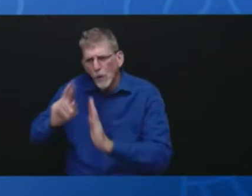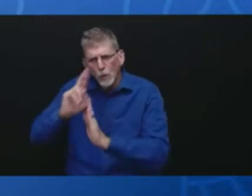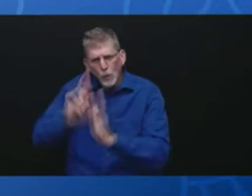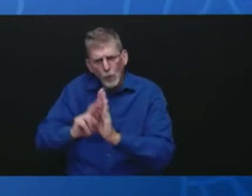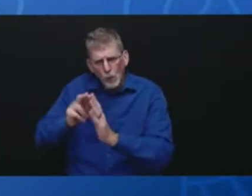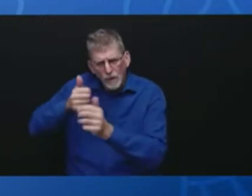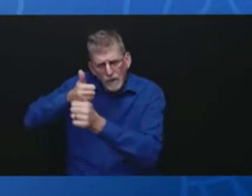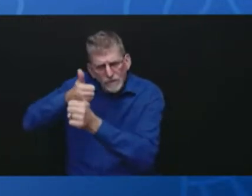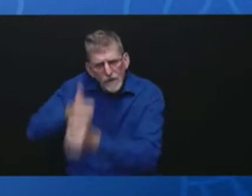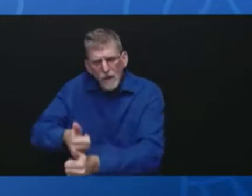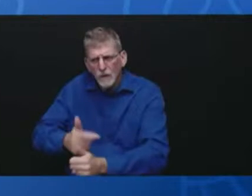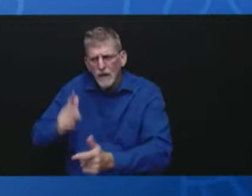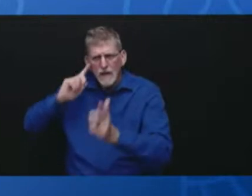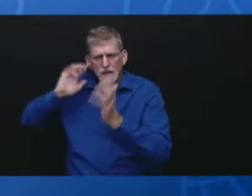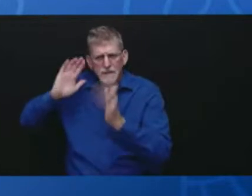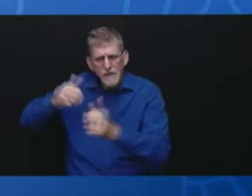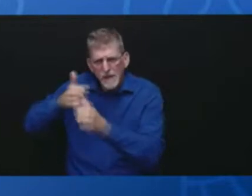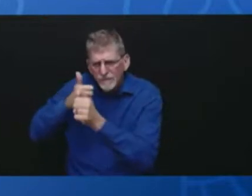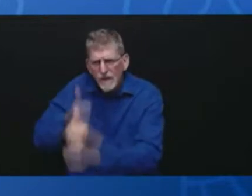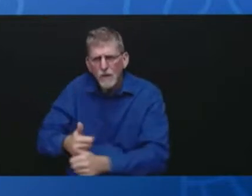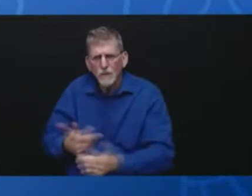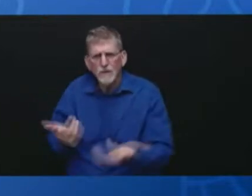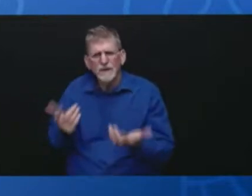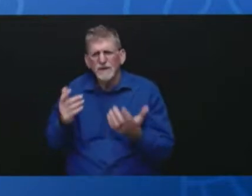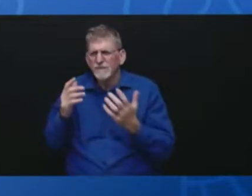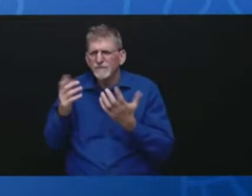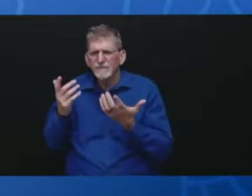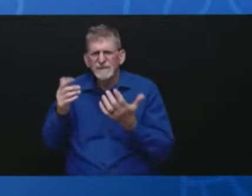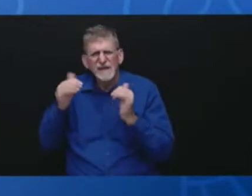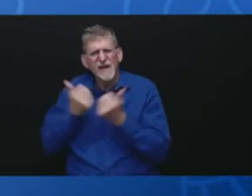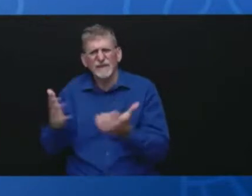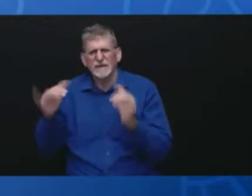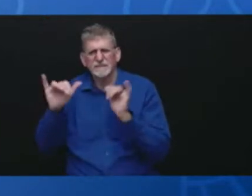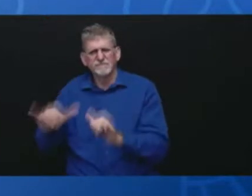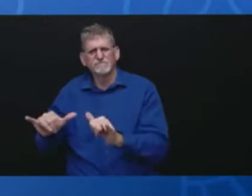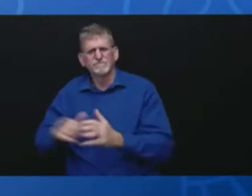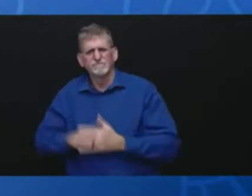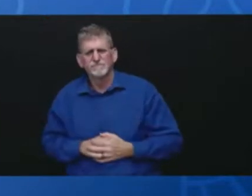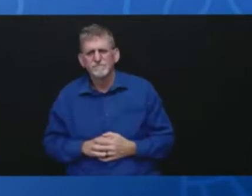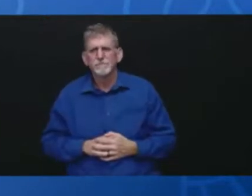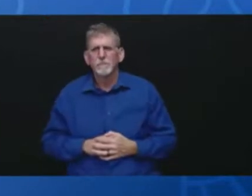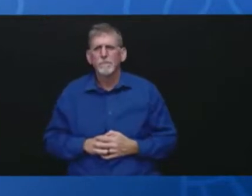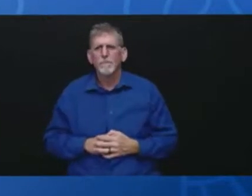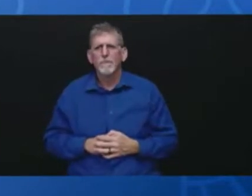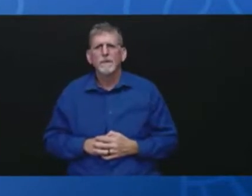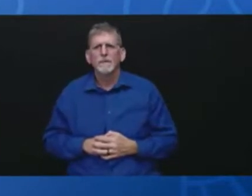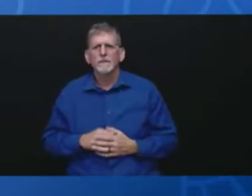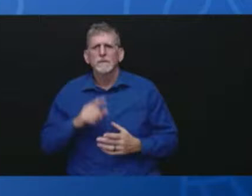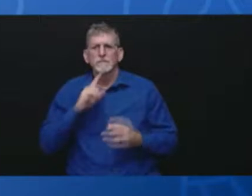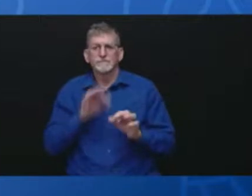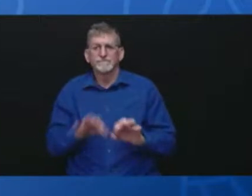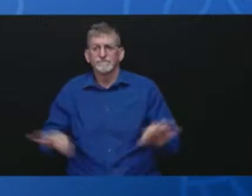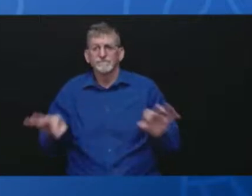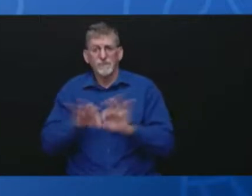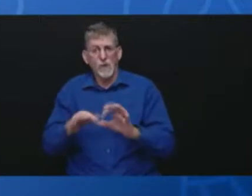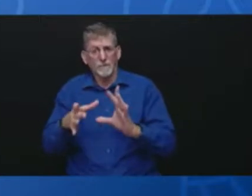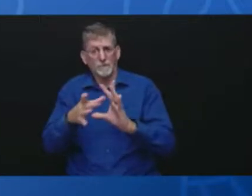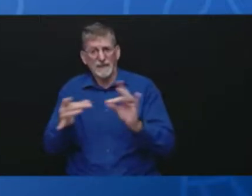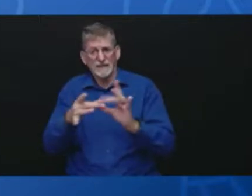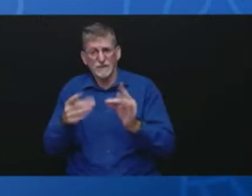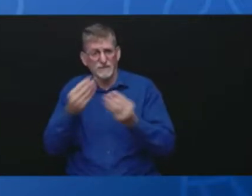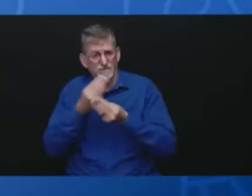values back to how we make our decisions. So it is an important message. It's a normal message. It's a reasonable